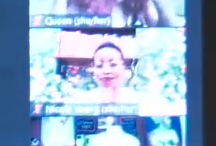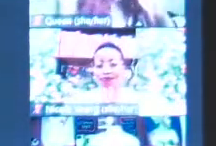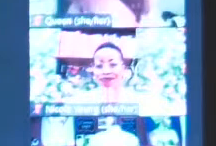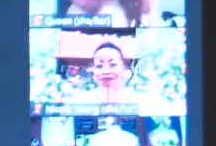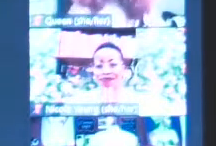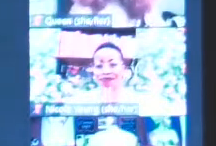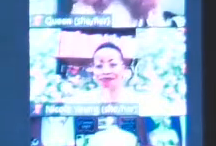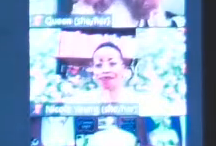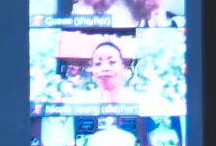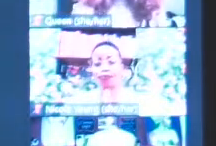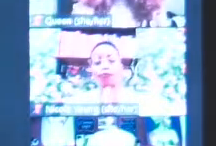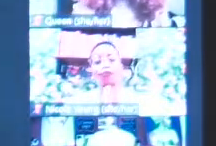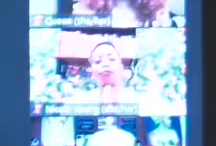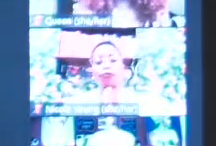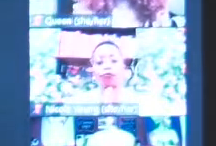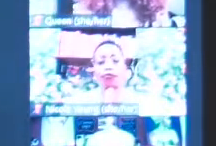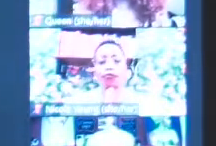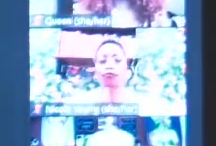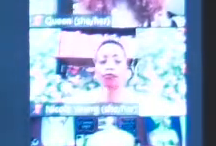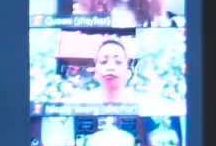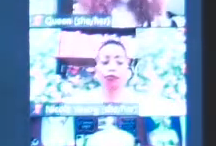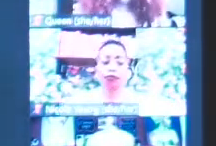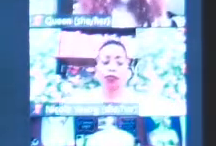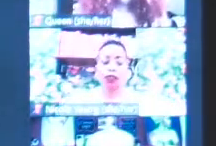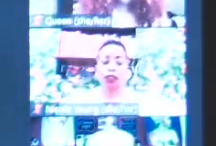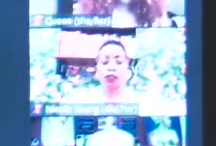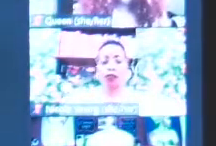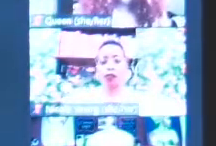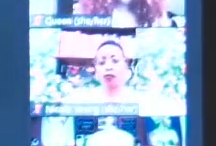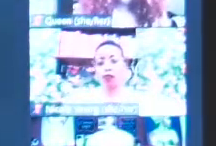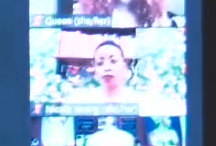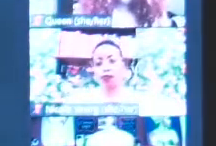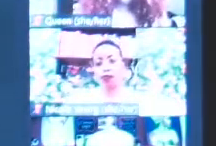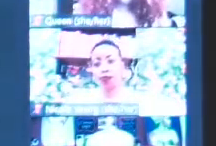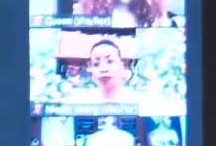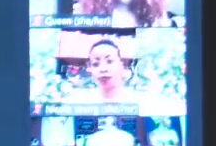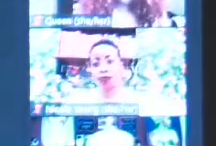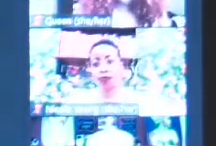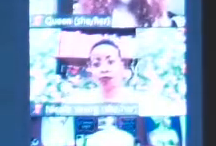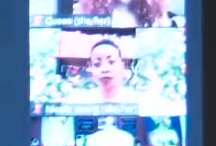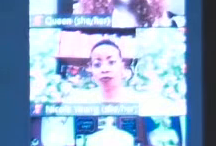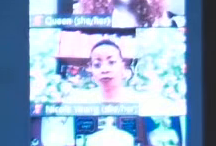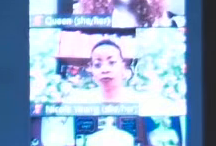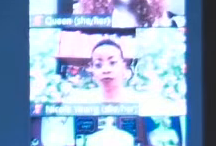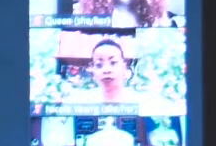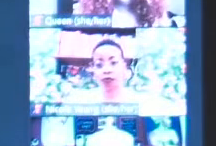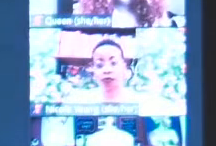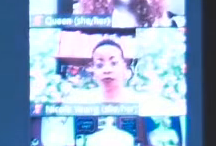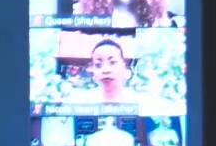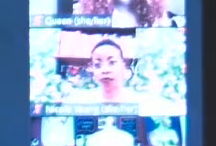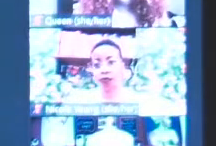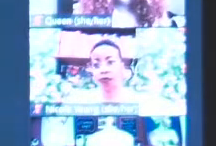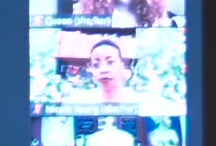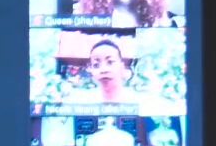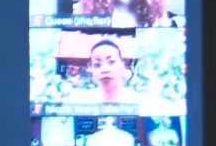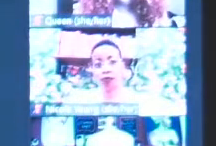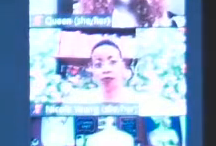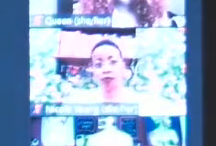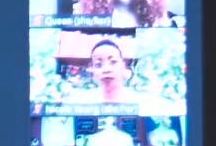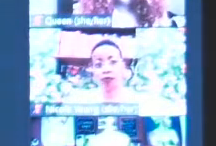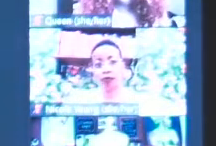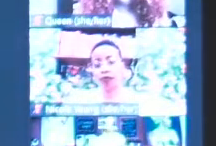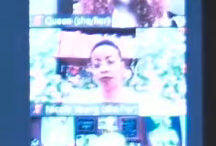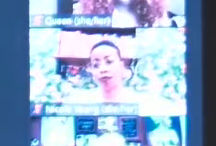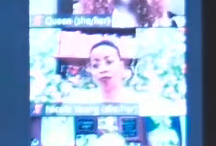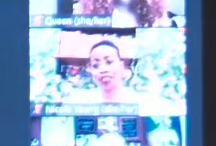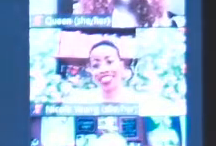that our audience, our attendees, have access to you. So, where can we find you in these internet streets,